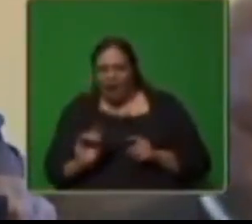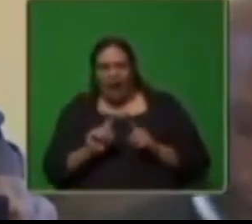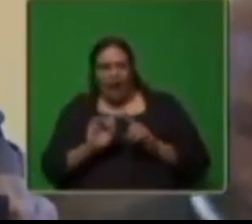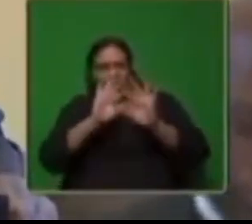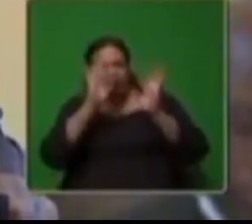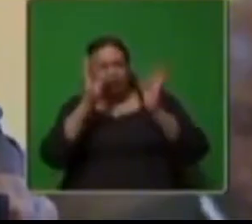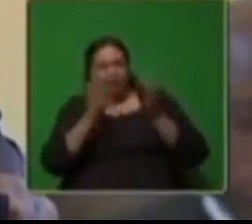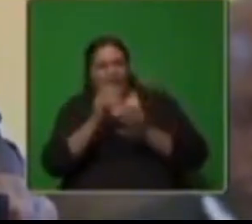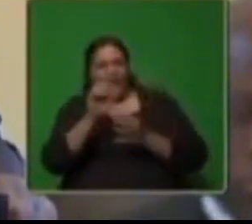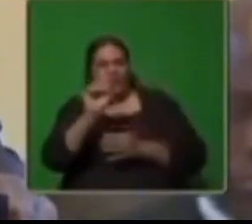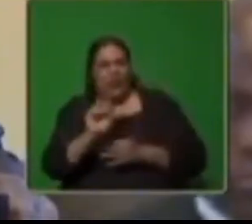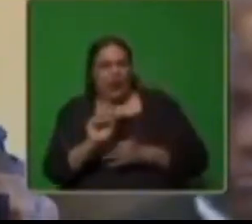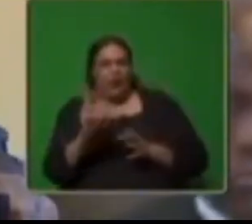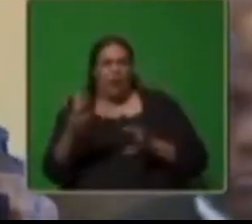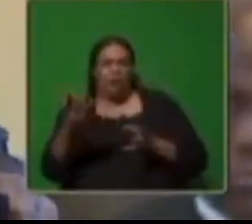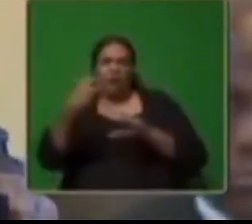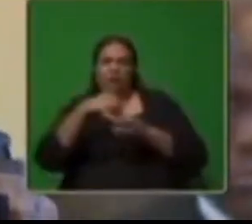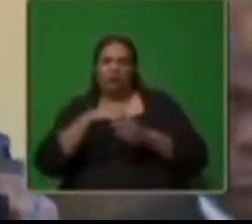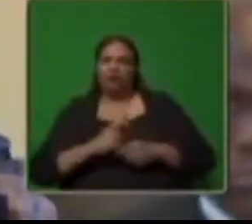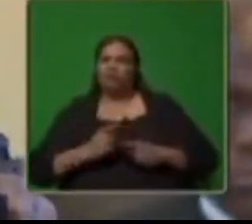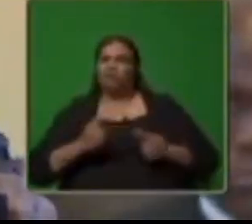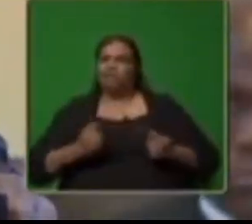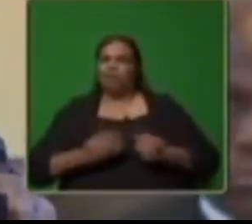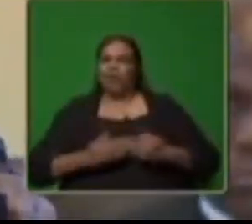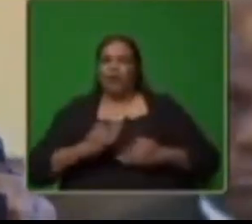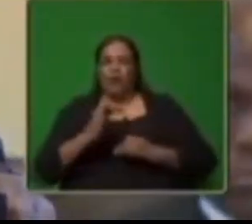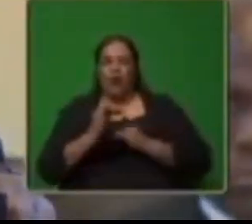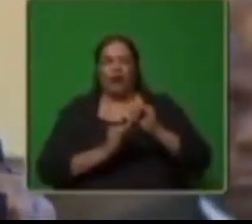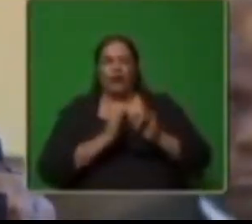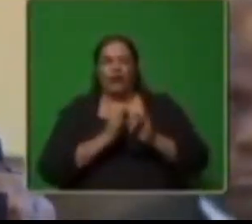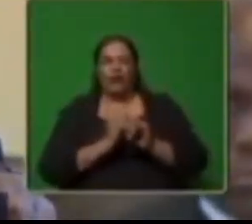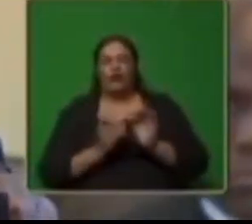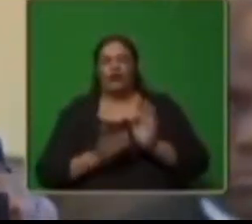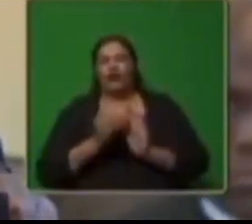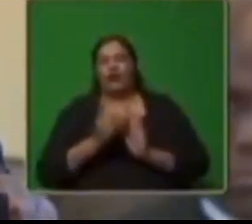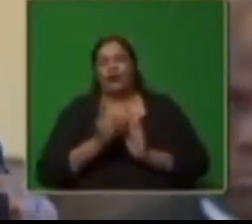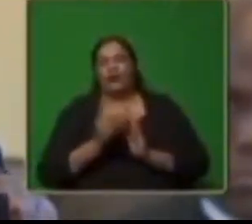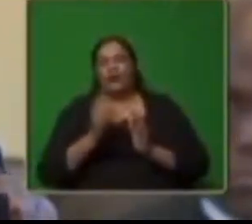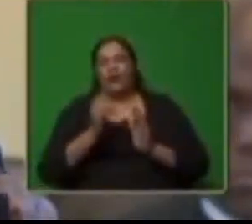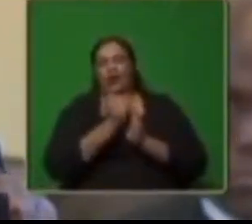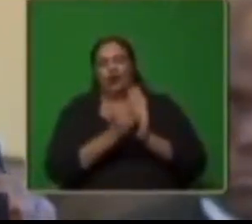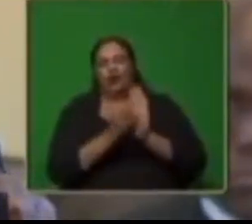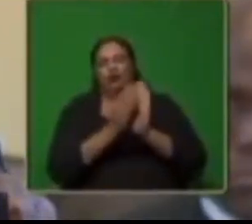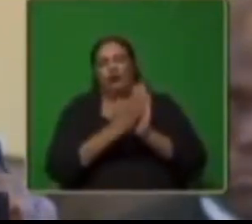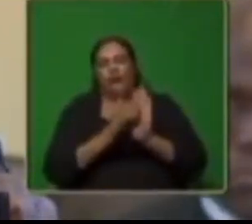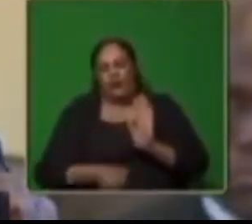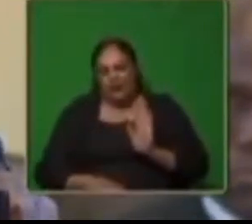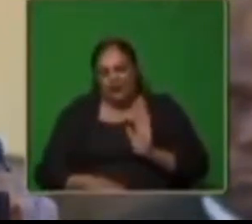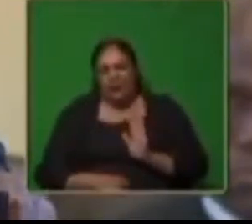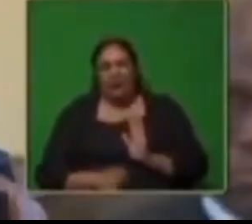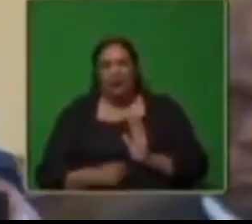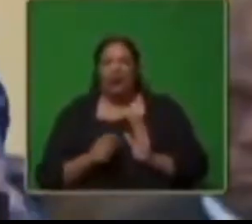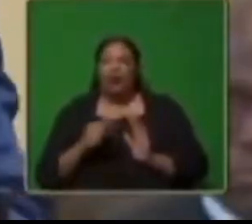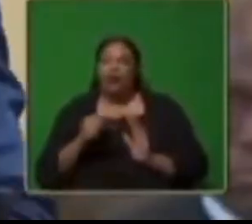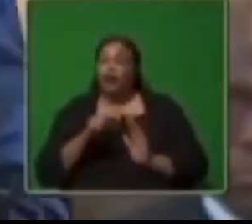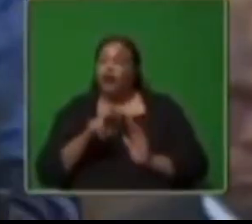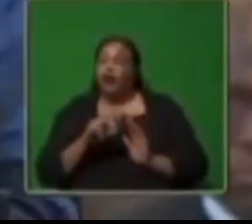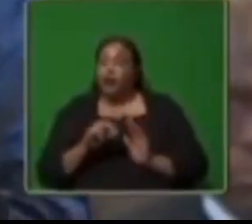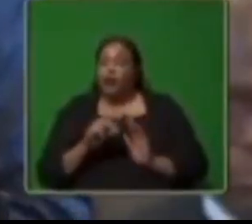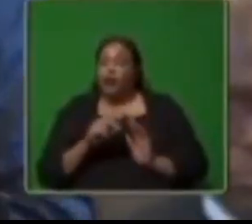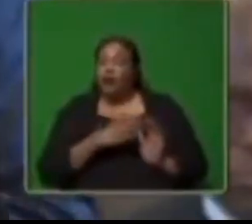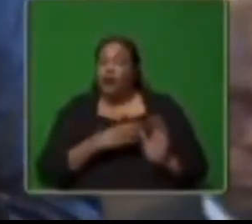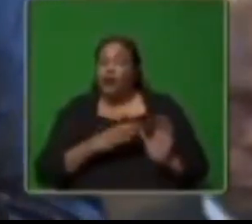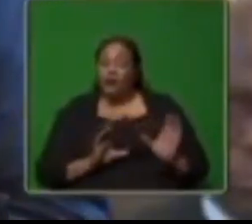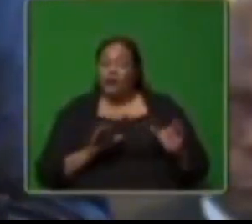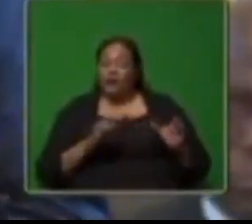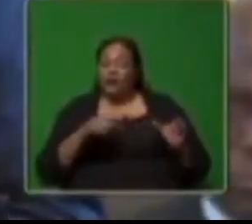global South more firmly on the international development agenda. Our G20